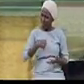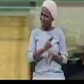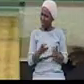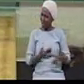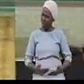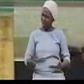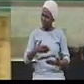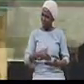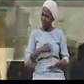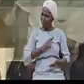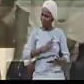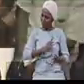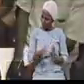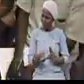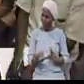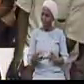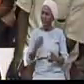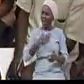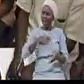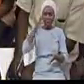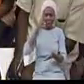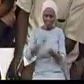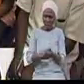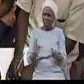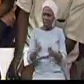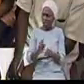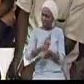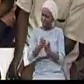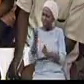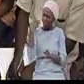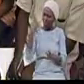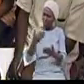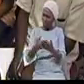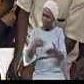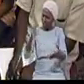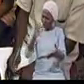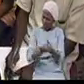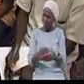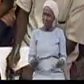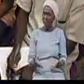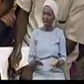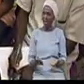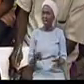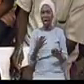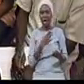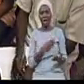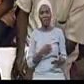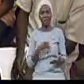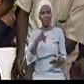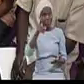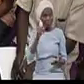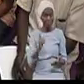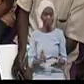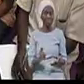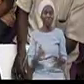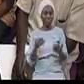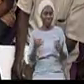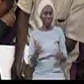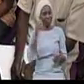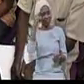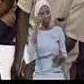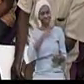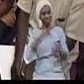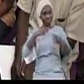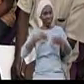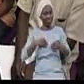way, that way. You must accept your fault. You must accept your negligence. You must go before the